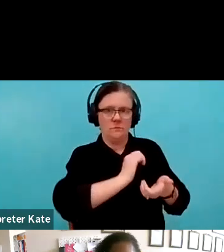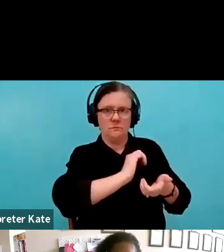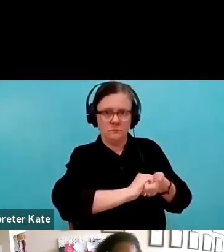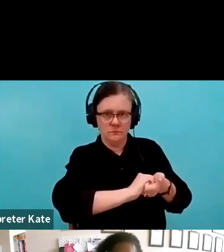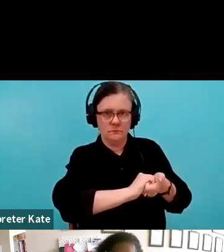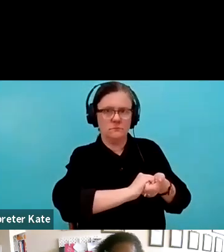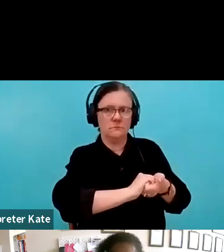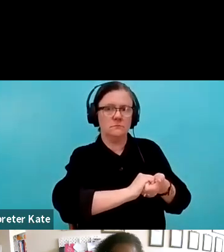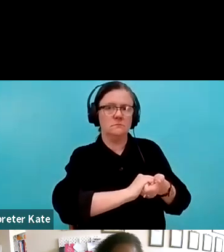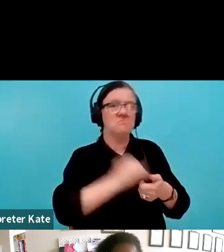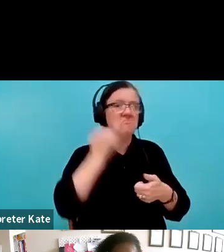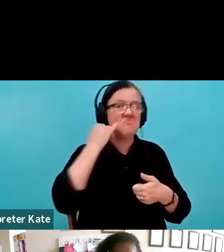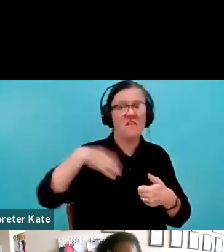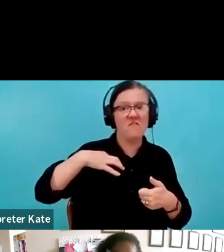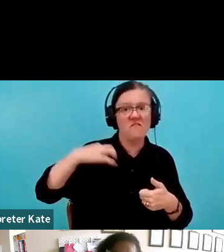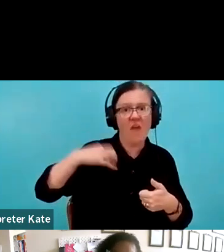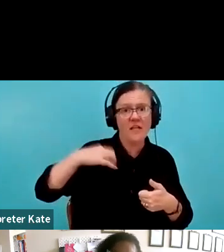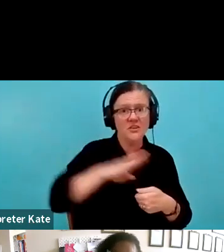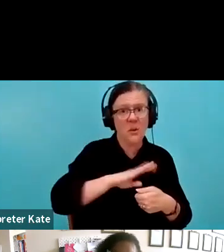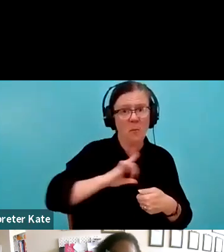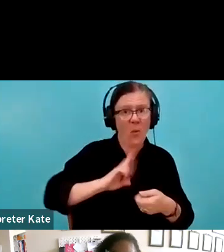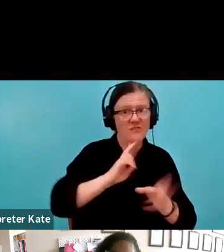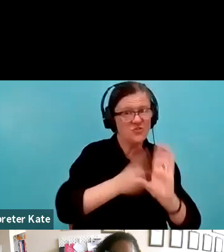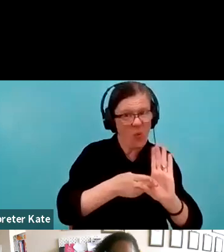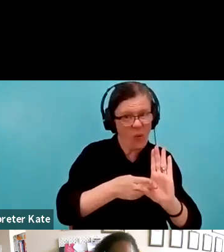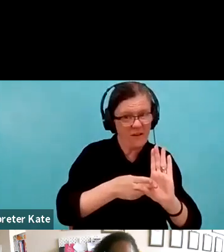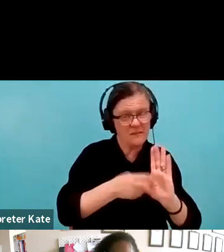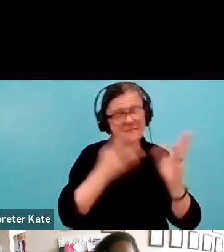joining, whether it's volunteer boards, sometimes it's not the,